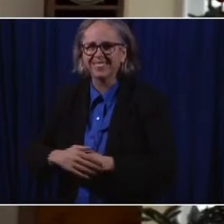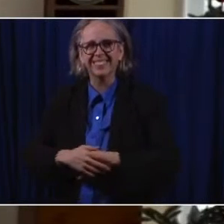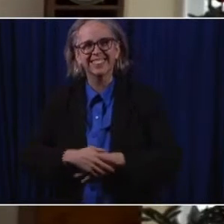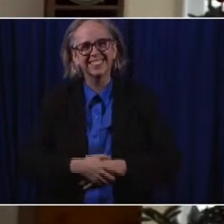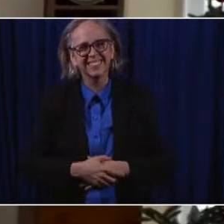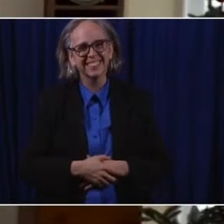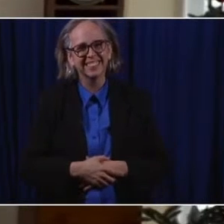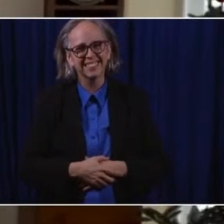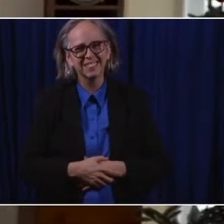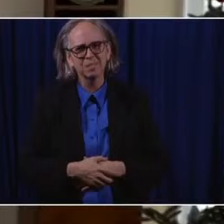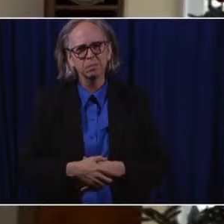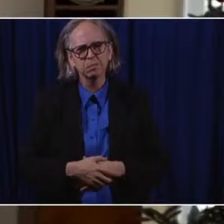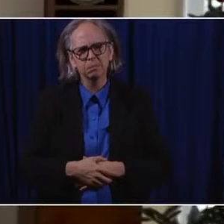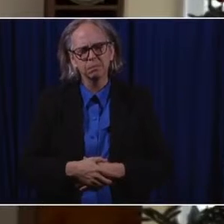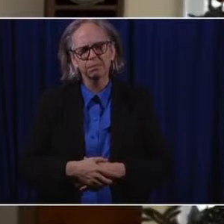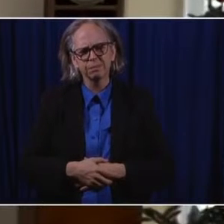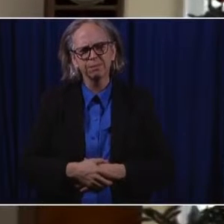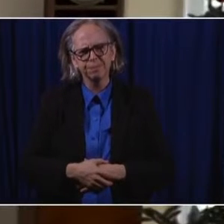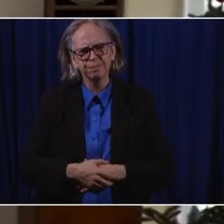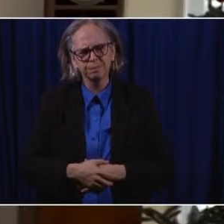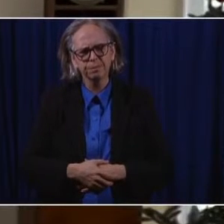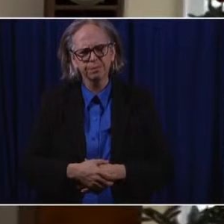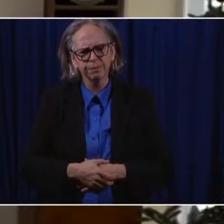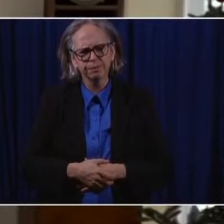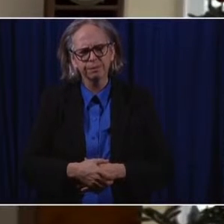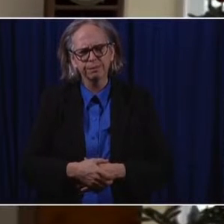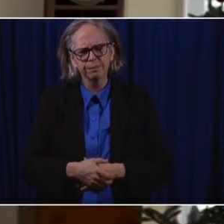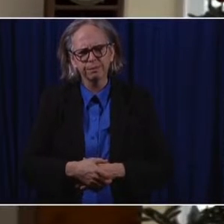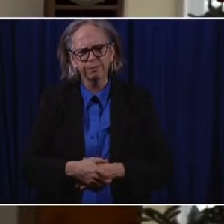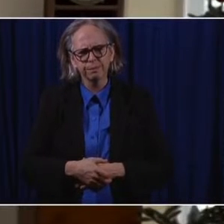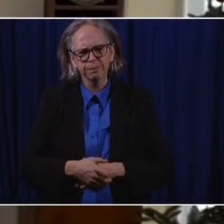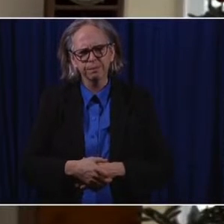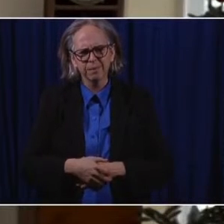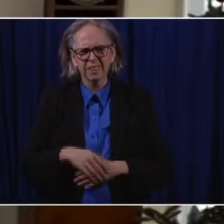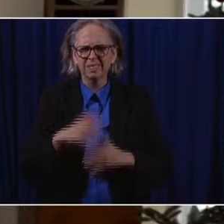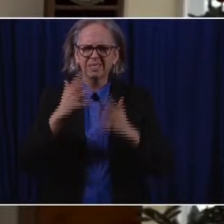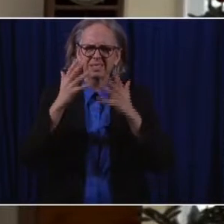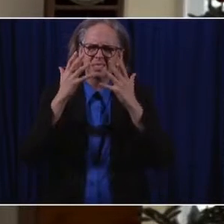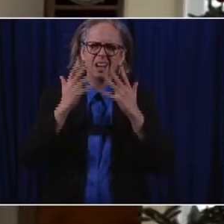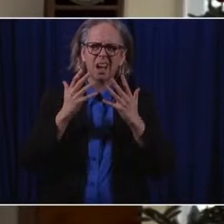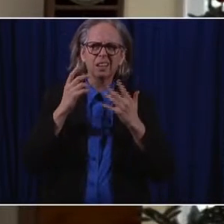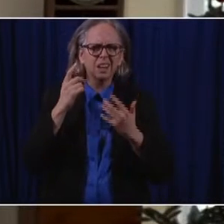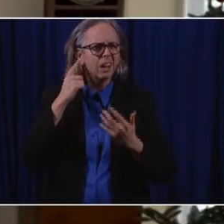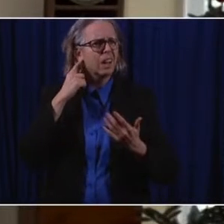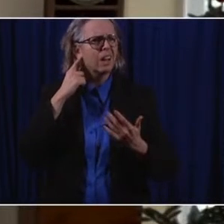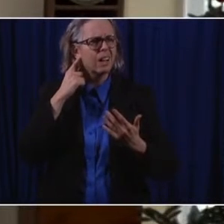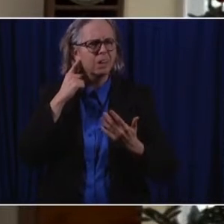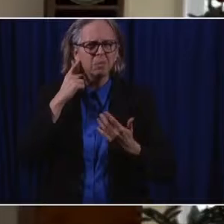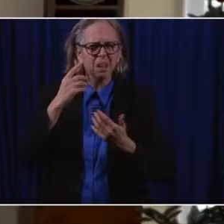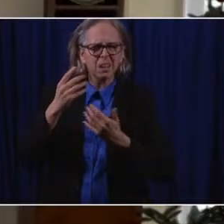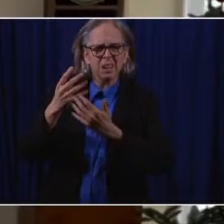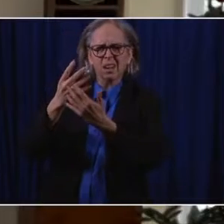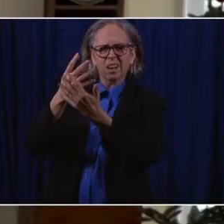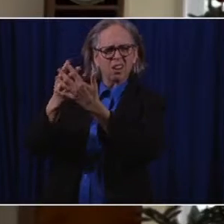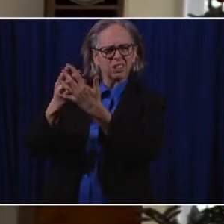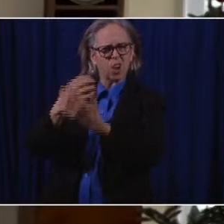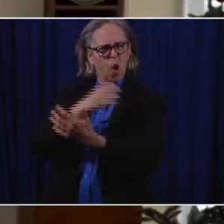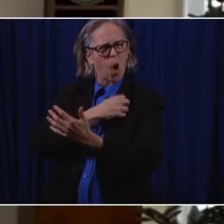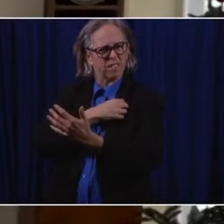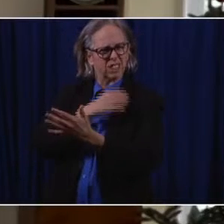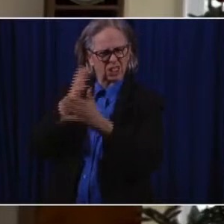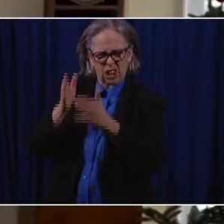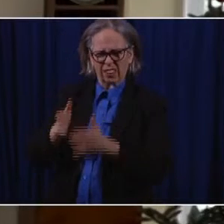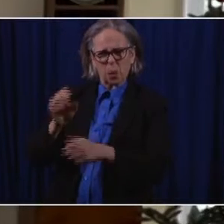Sadly, we were notified today about the death of a corrections officer working for the Ohio Department